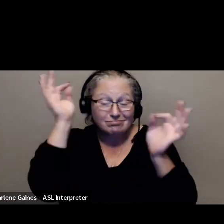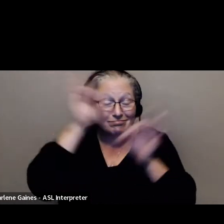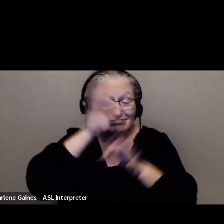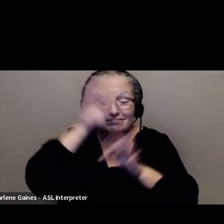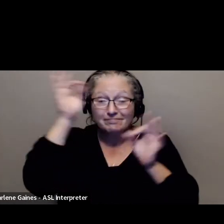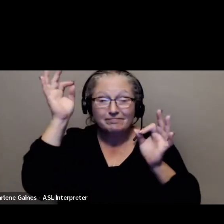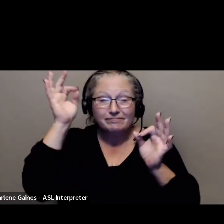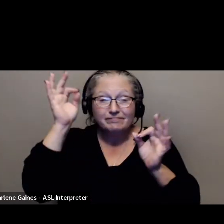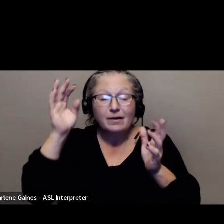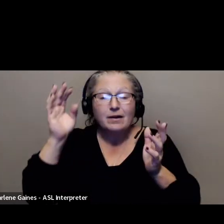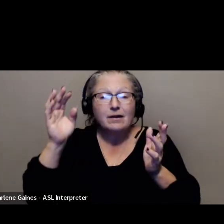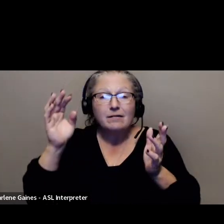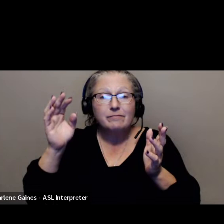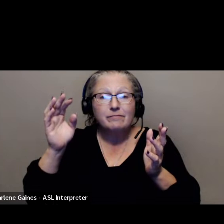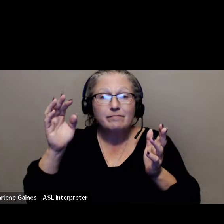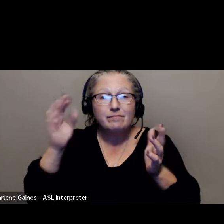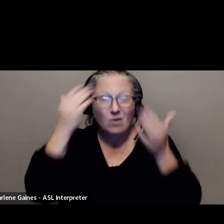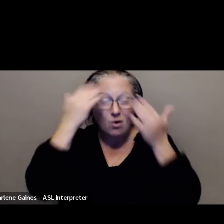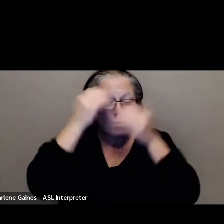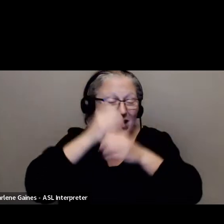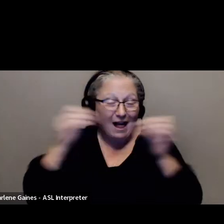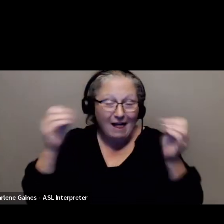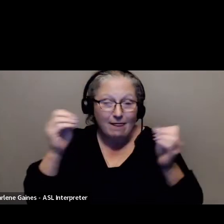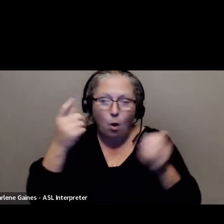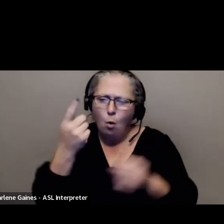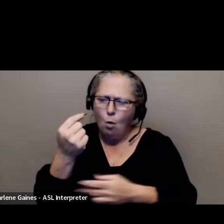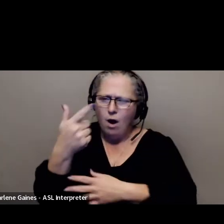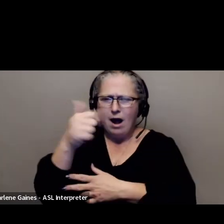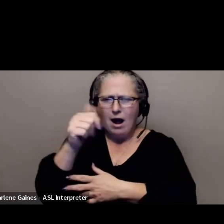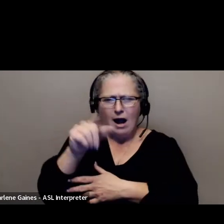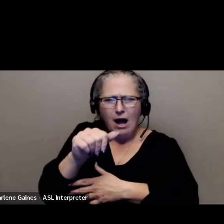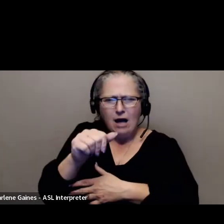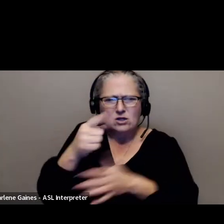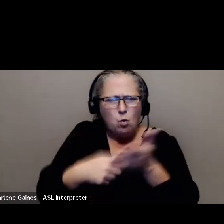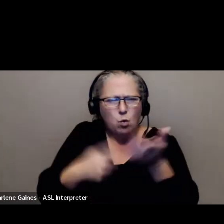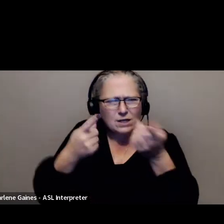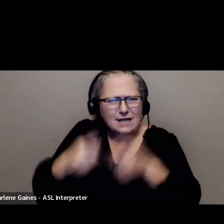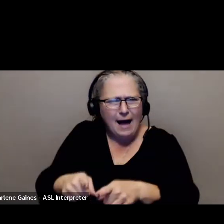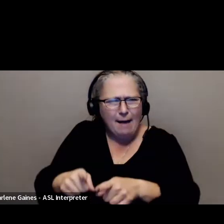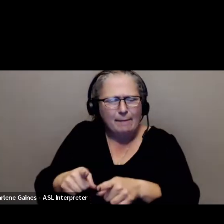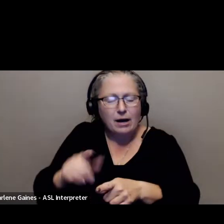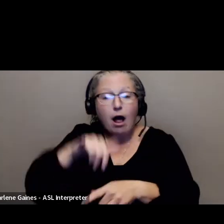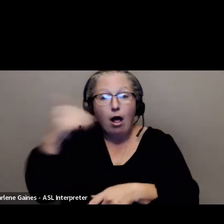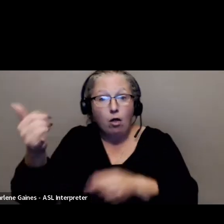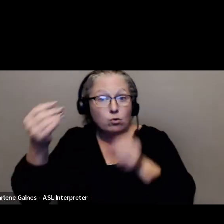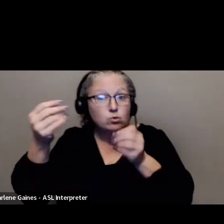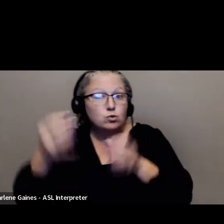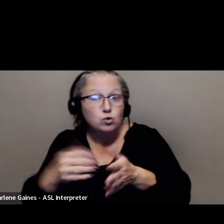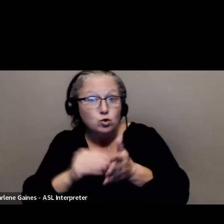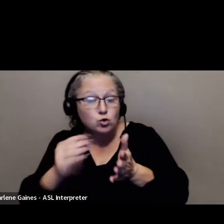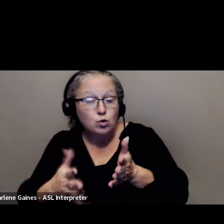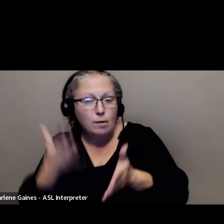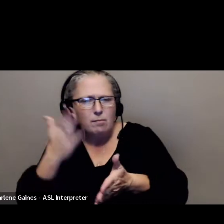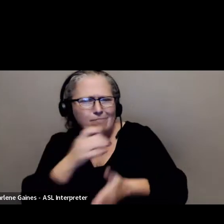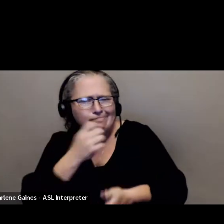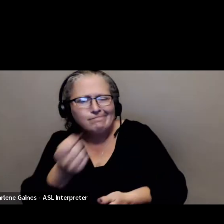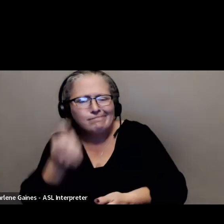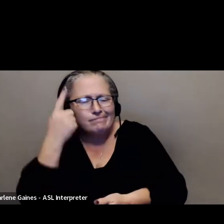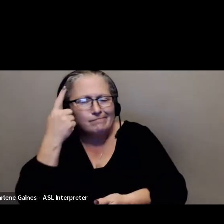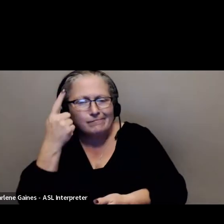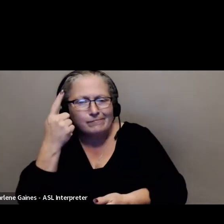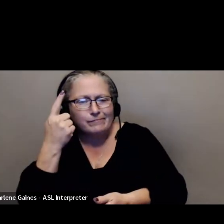idea what is Gaza, what is happening. Other students might not